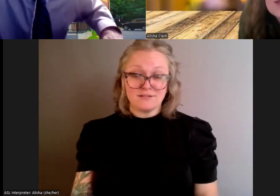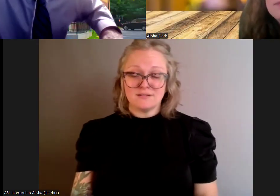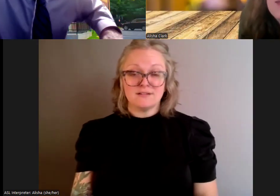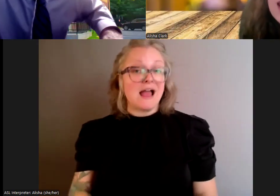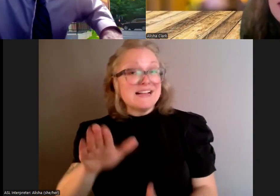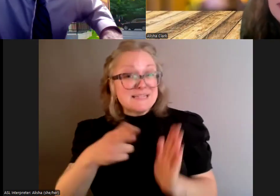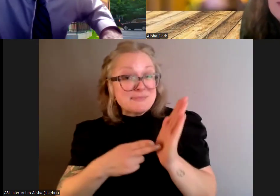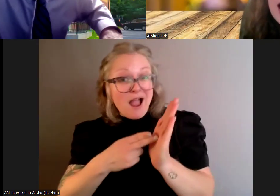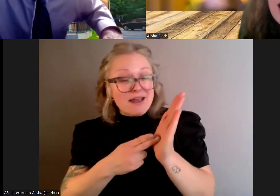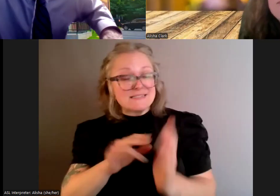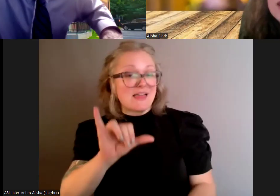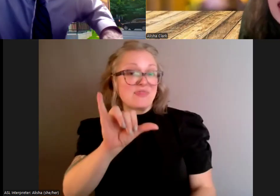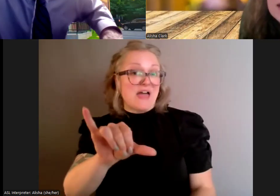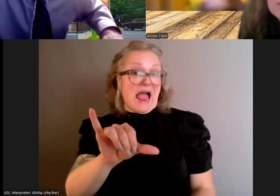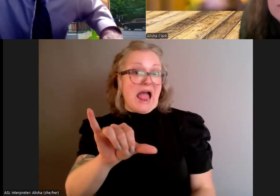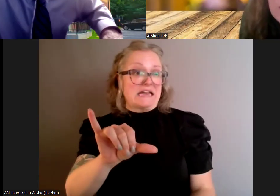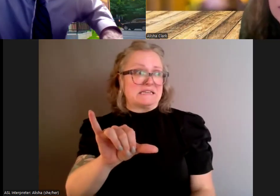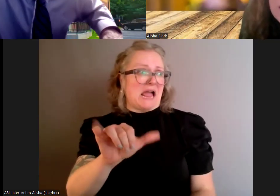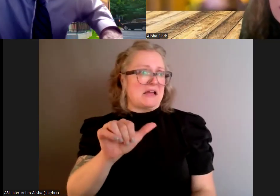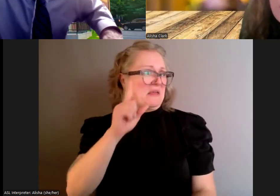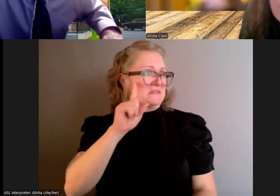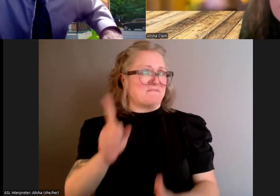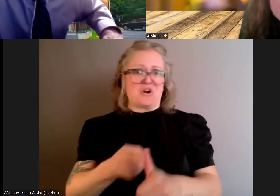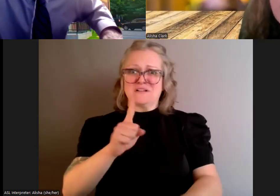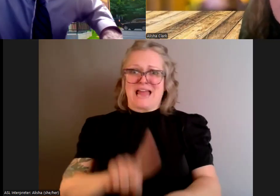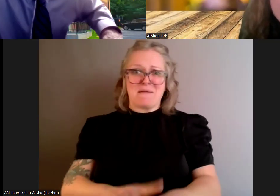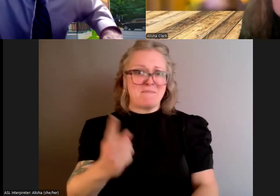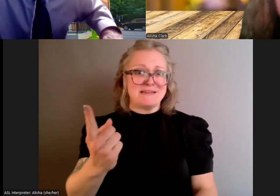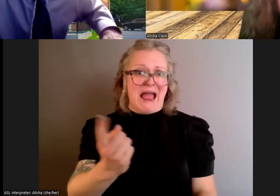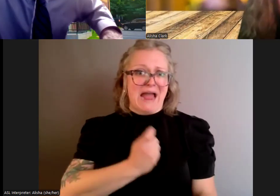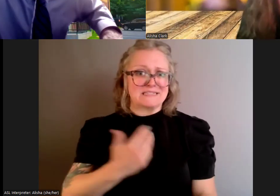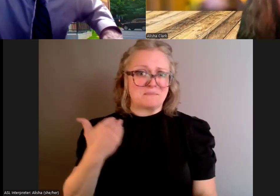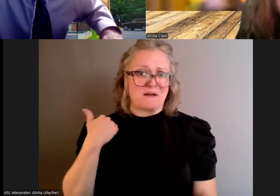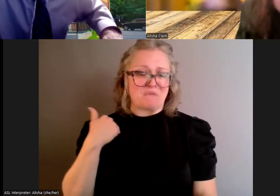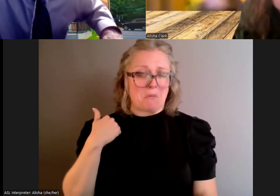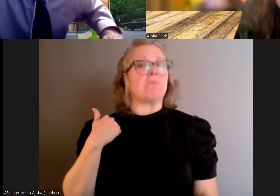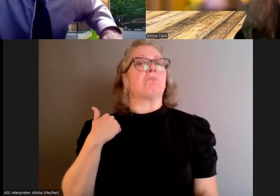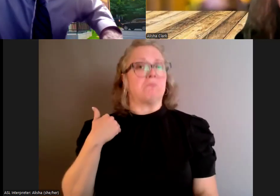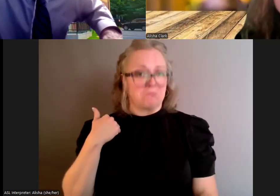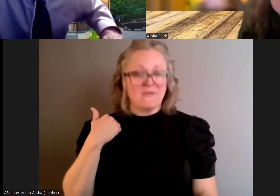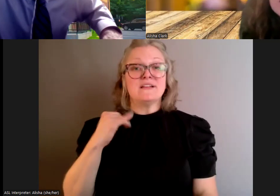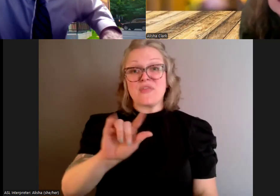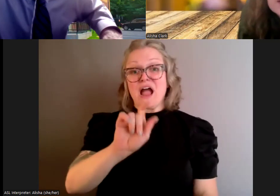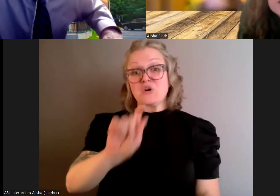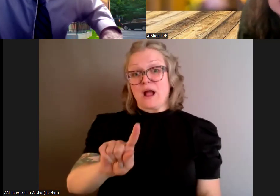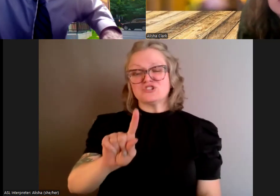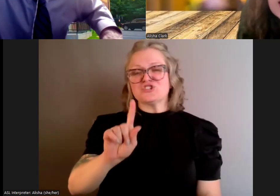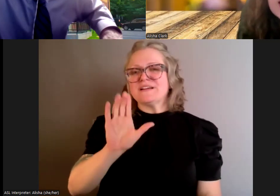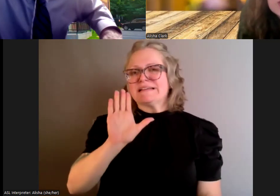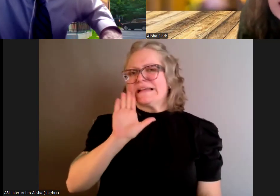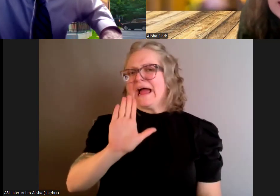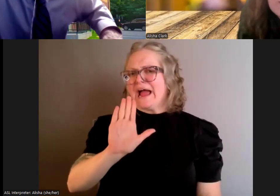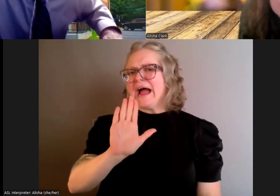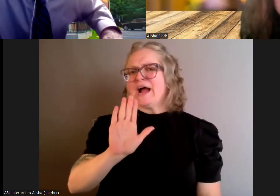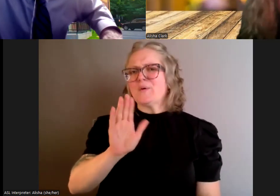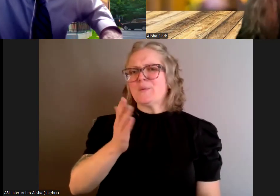not something that I think that I have been asked before. I will take that back to our other assistant